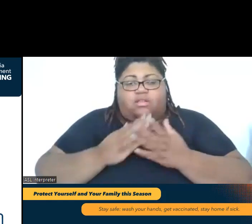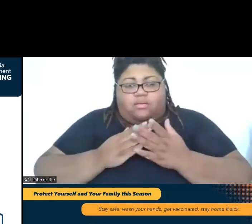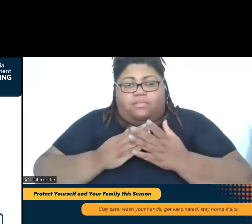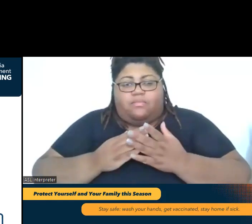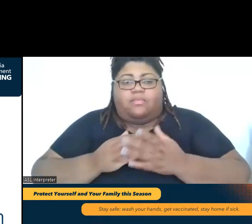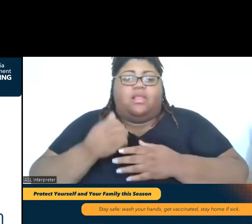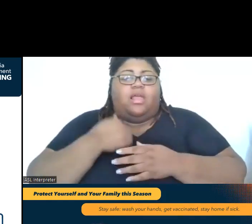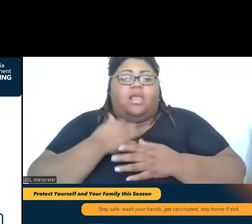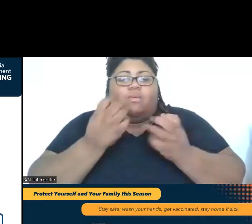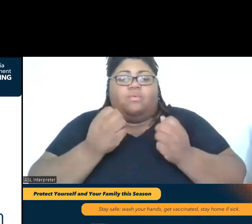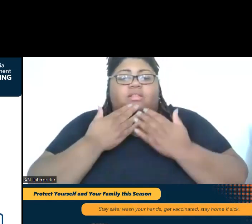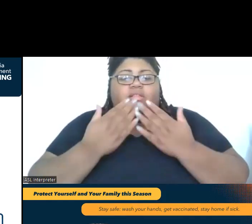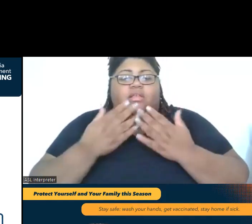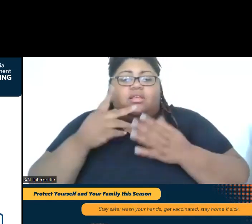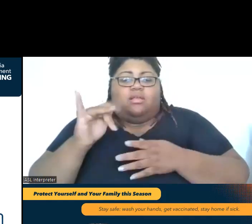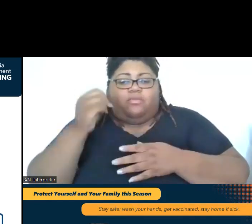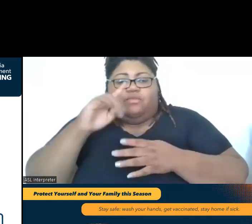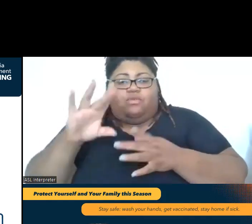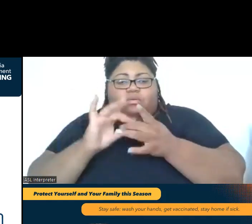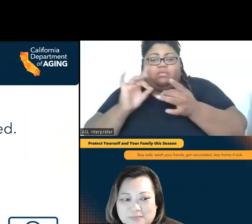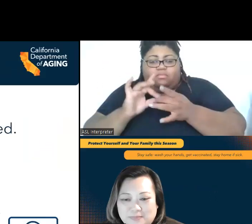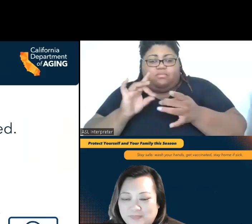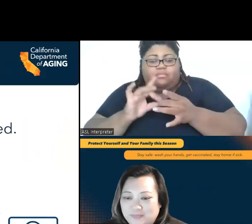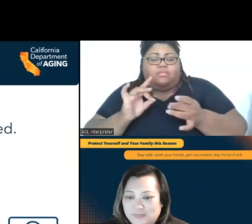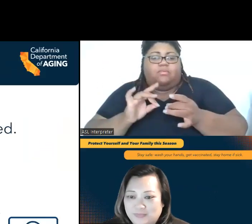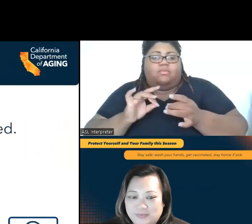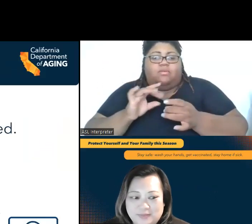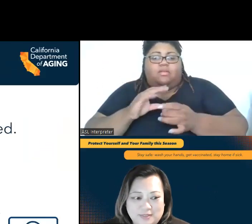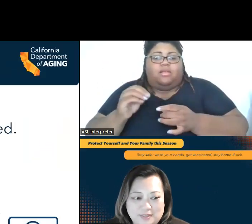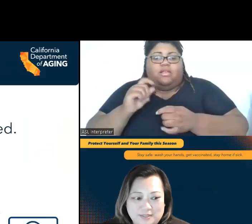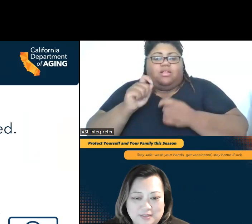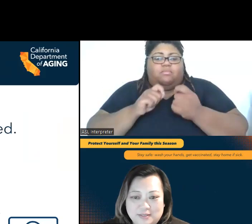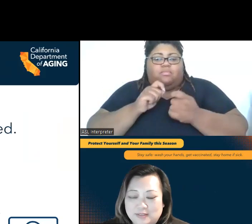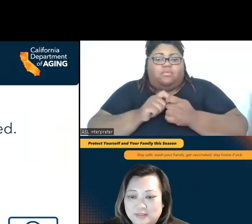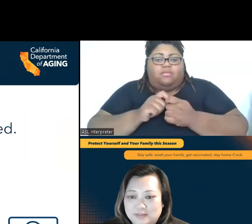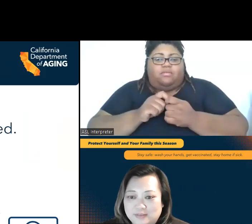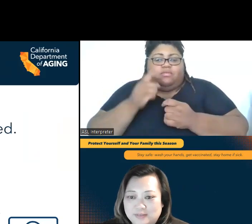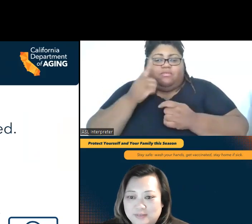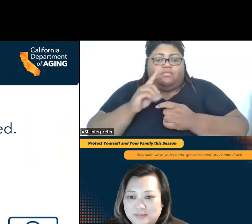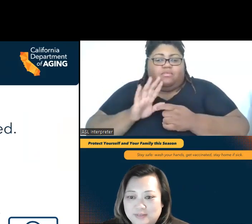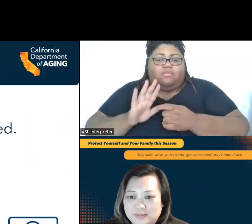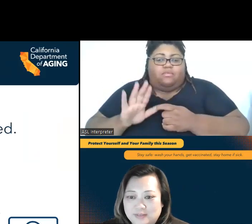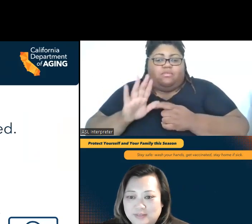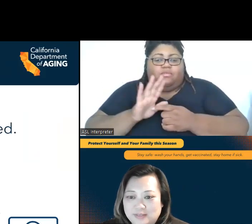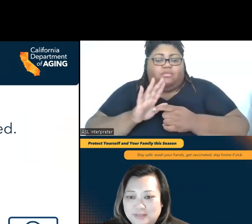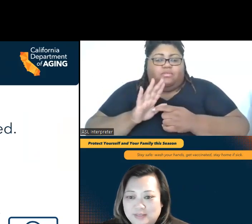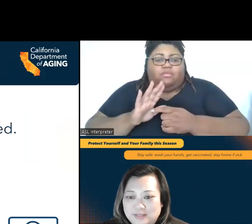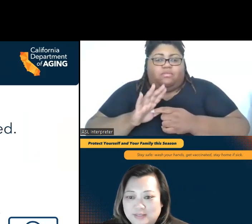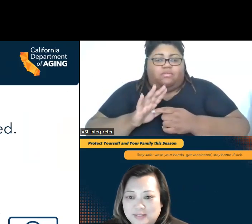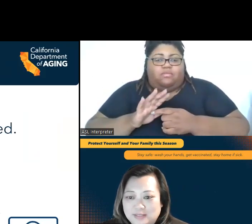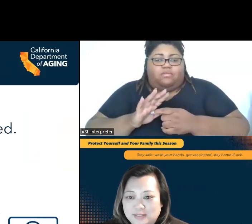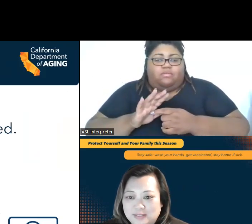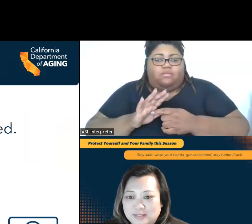to thank Kim for your remarks, and particularly your reminder around masking, which I had on my slide, but I